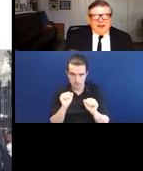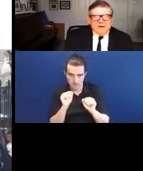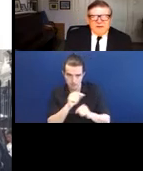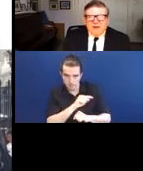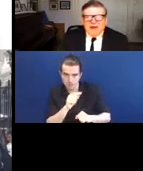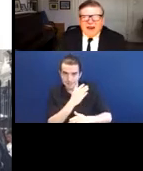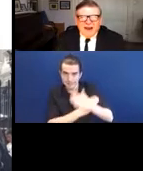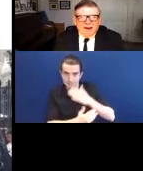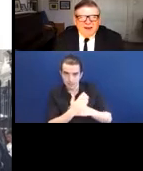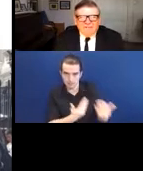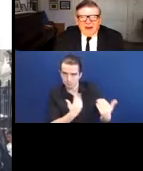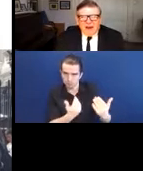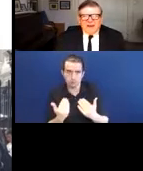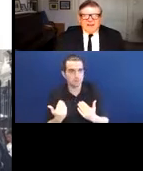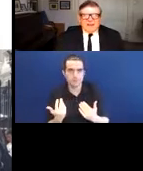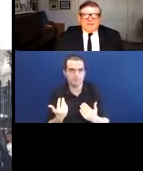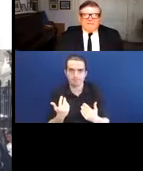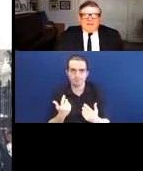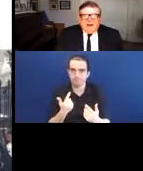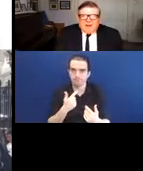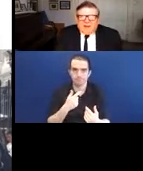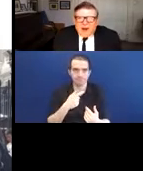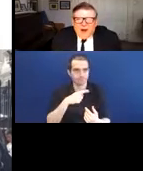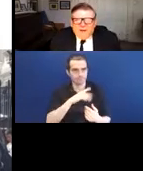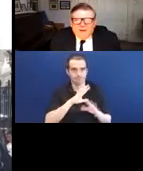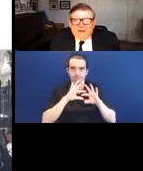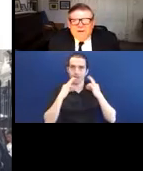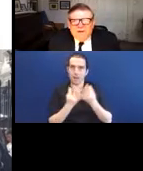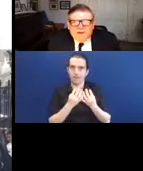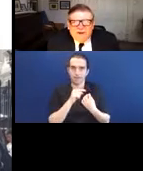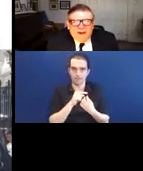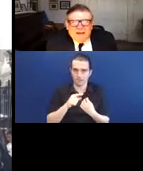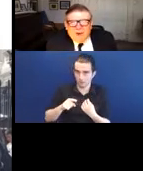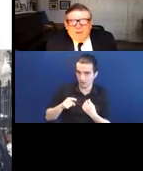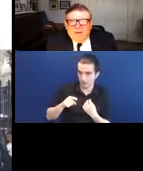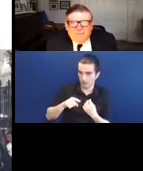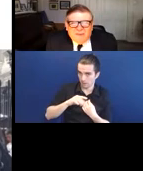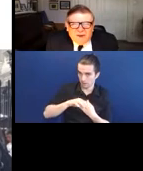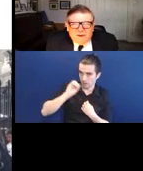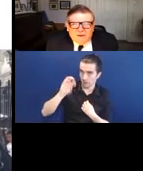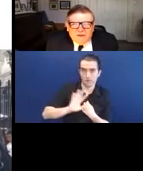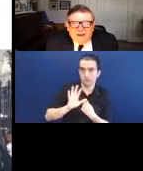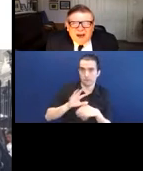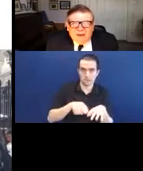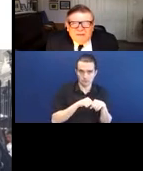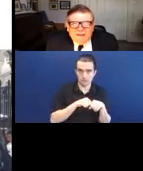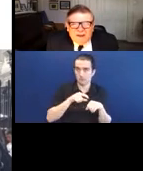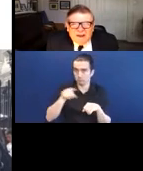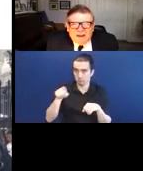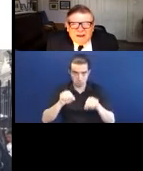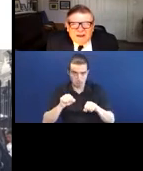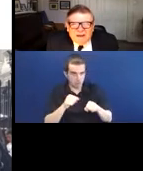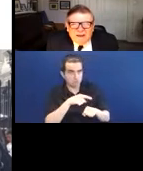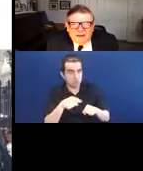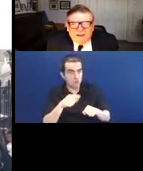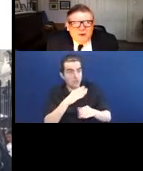a huge increase in violence to girls, 2 to 3, and women, 2 to 3 times